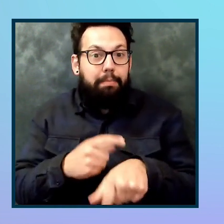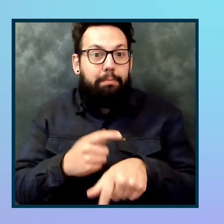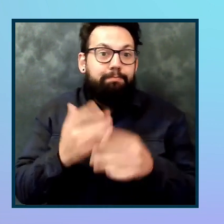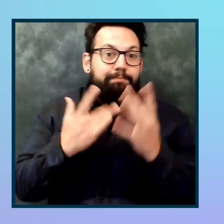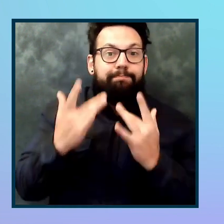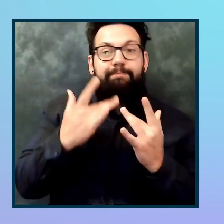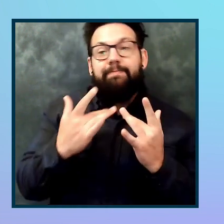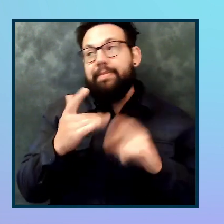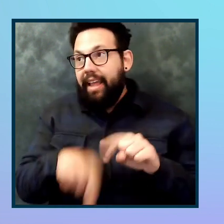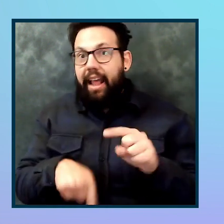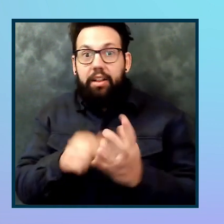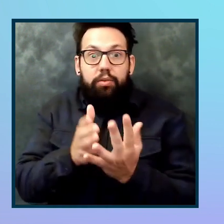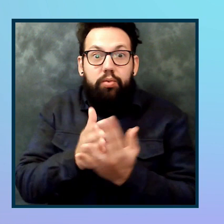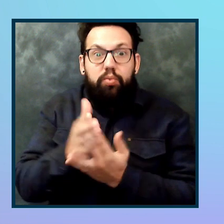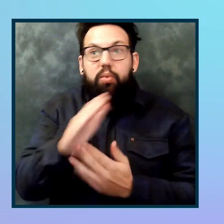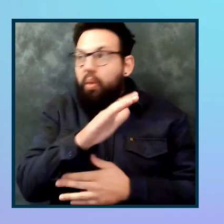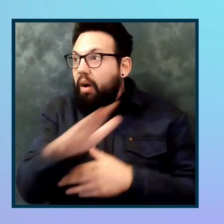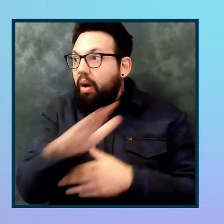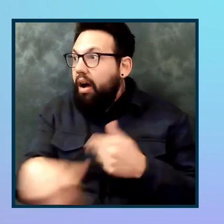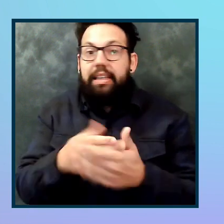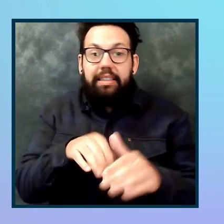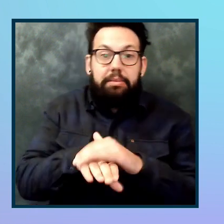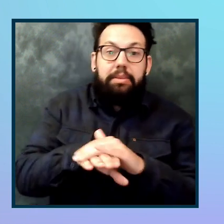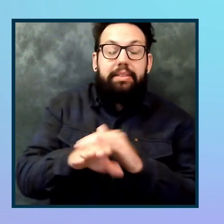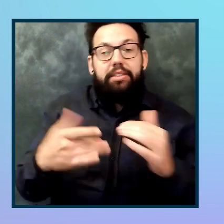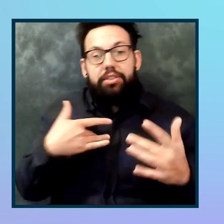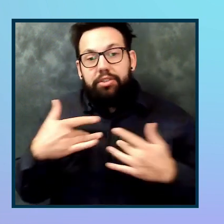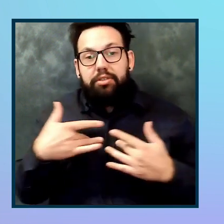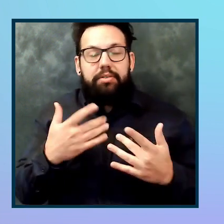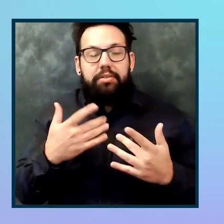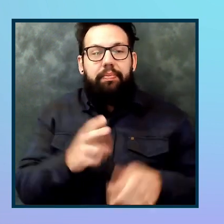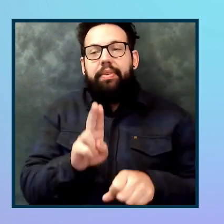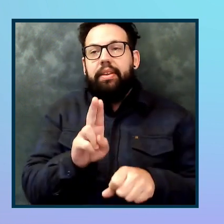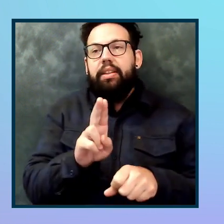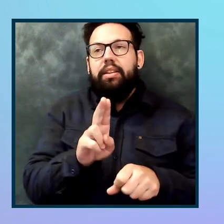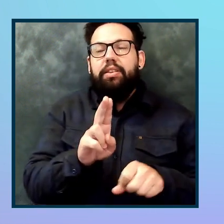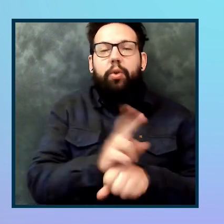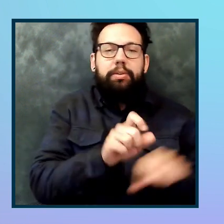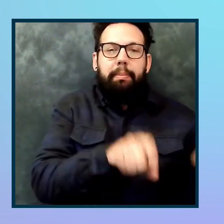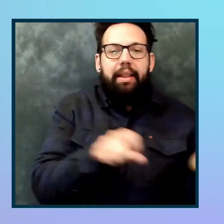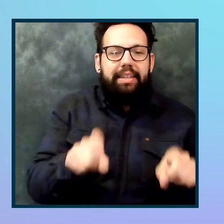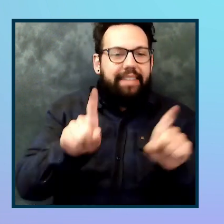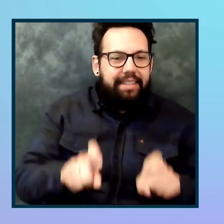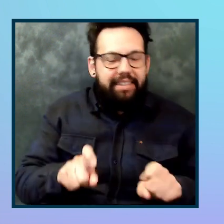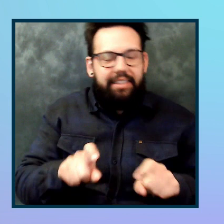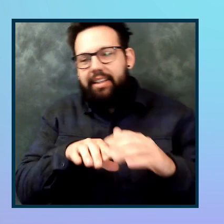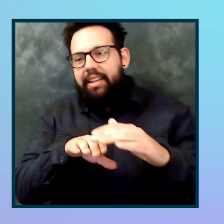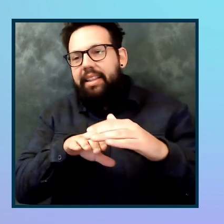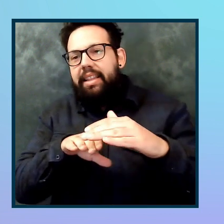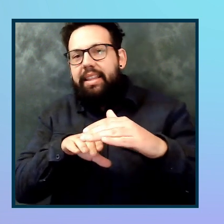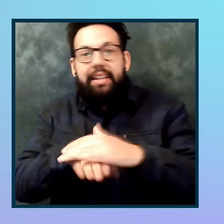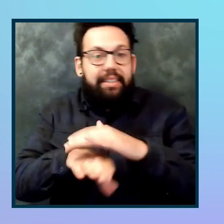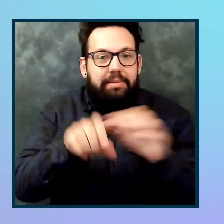concerns, and the usability testing itself, or the accessibility testing, that comes in more use